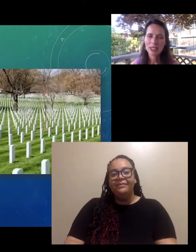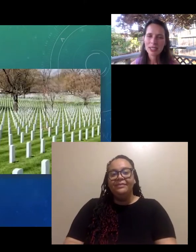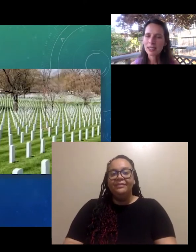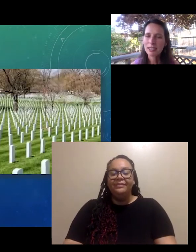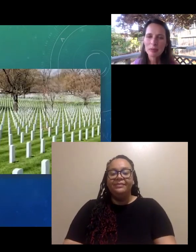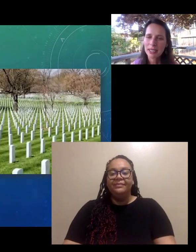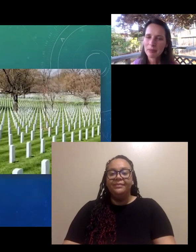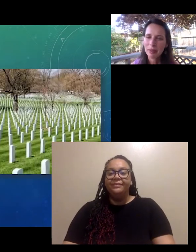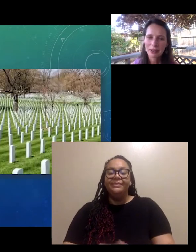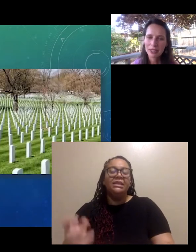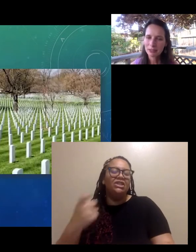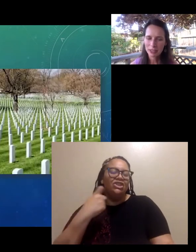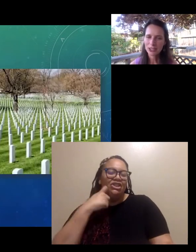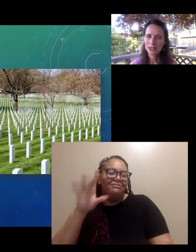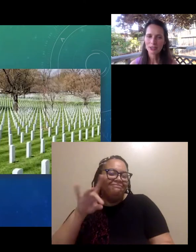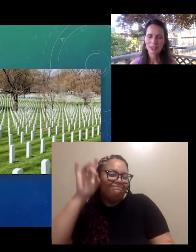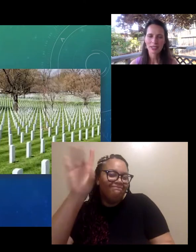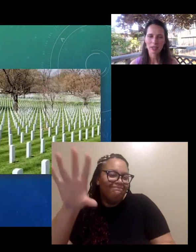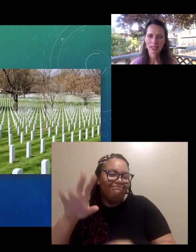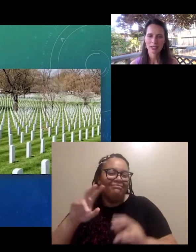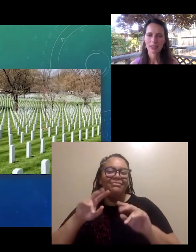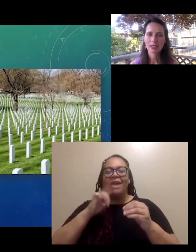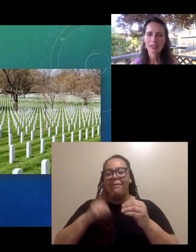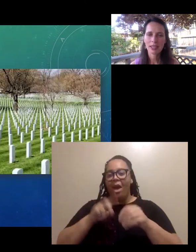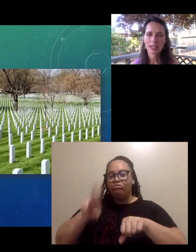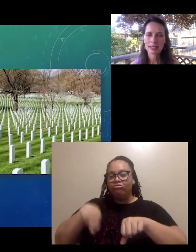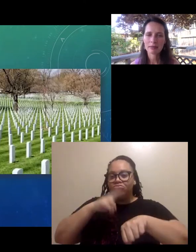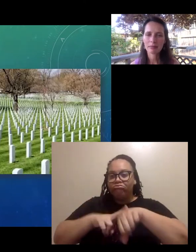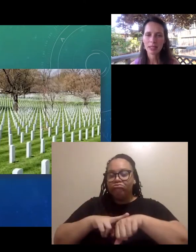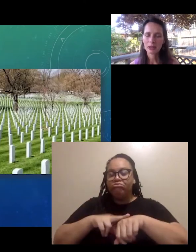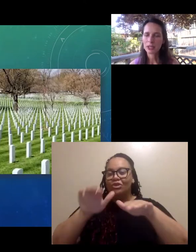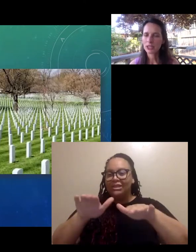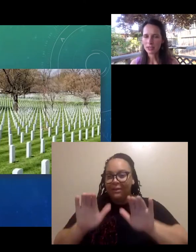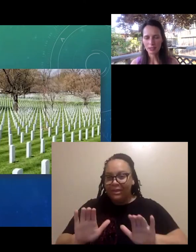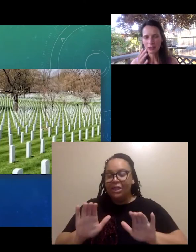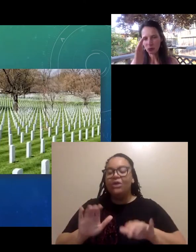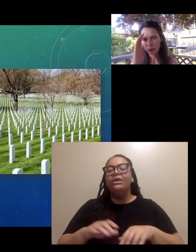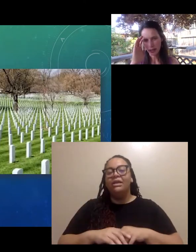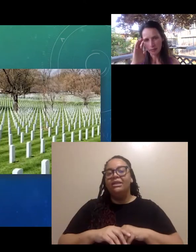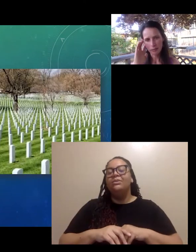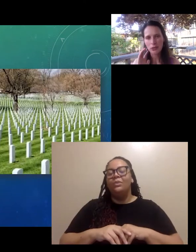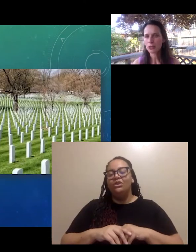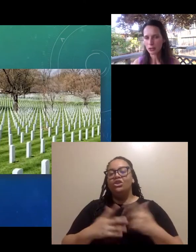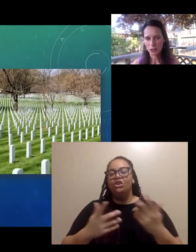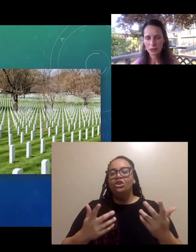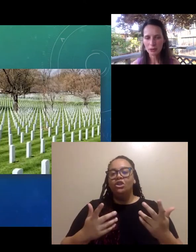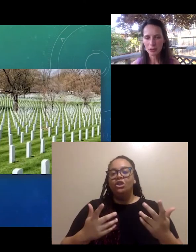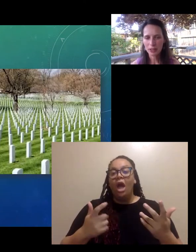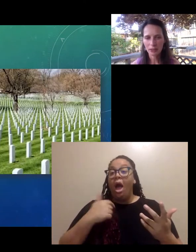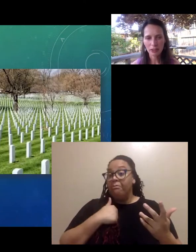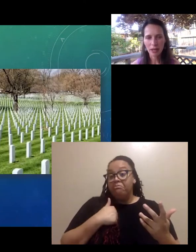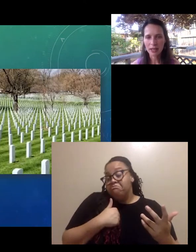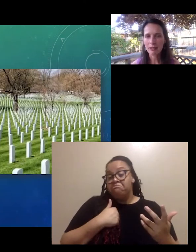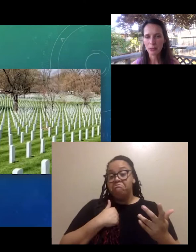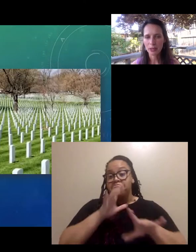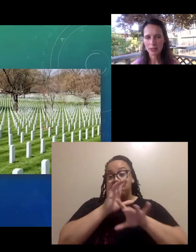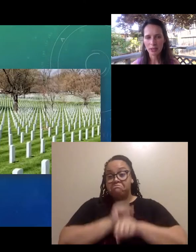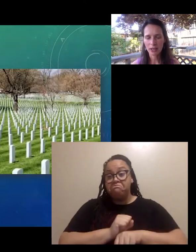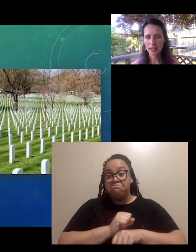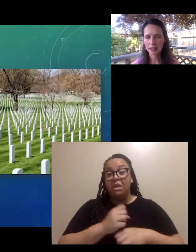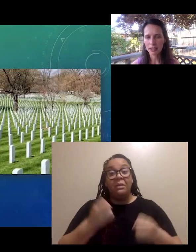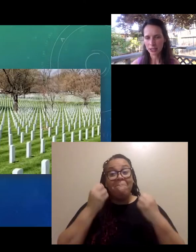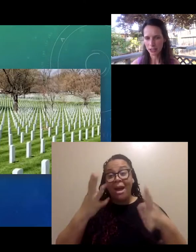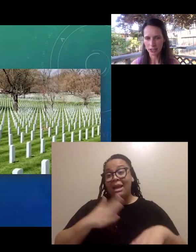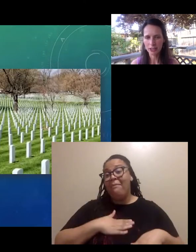Um, just a little bit about conventional cemeteries, um, which is, you know, what I'm most used to and where a lot of my loved